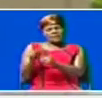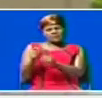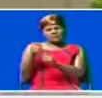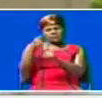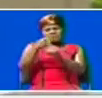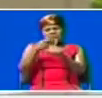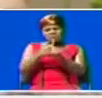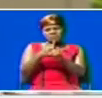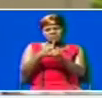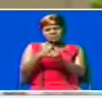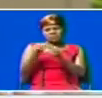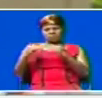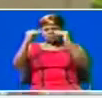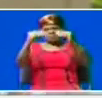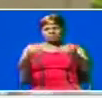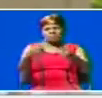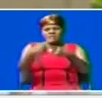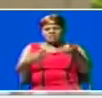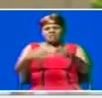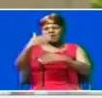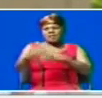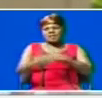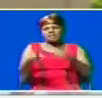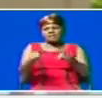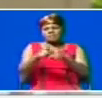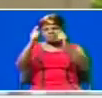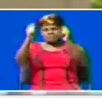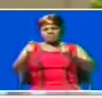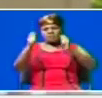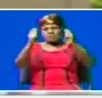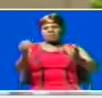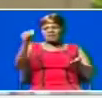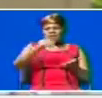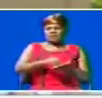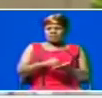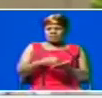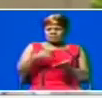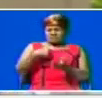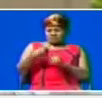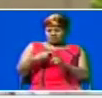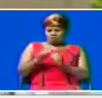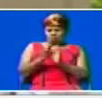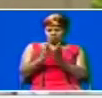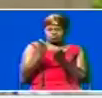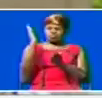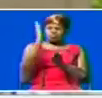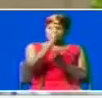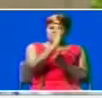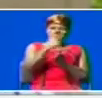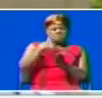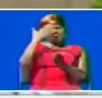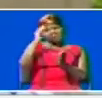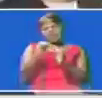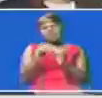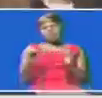Now my graduation has been pushed to next year. And then there is another strike again. As you can see, I'm from the library to read, but now I don't know what